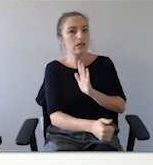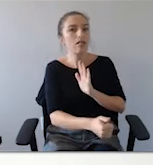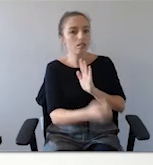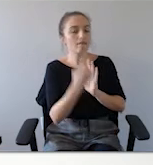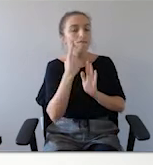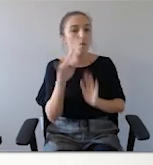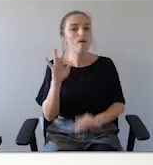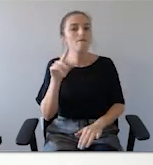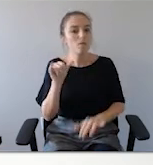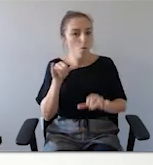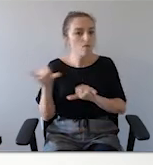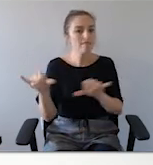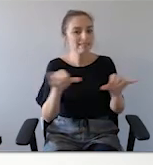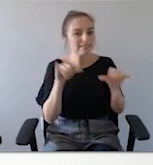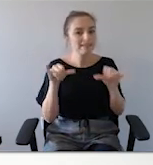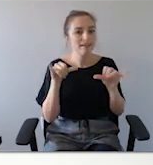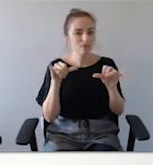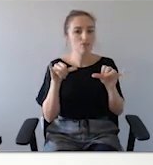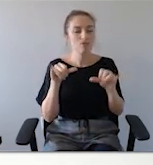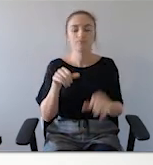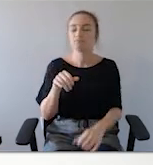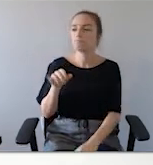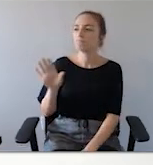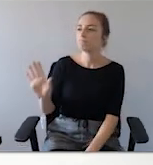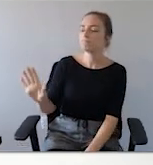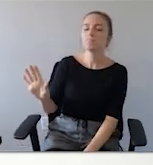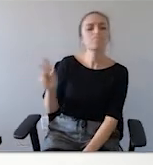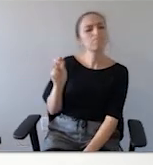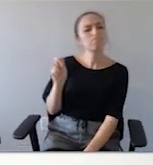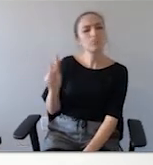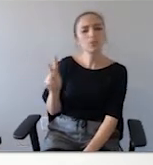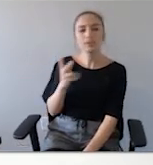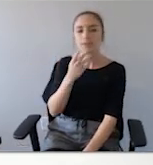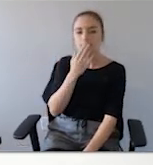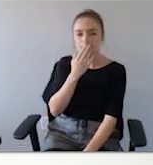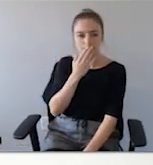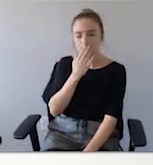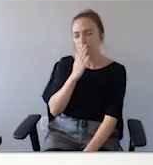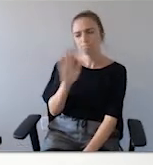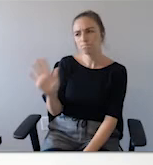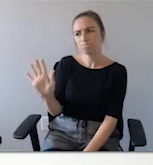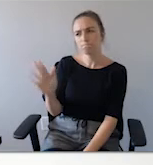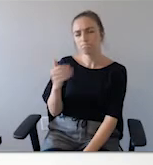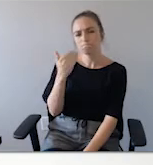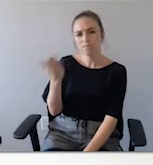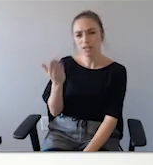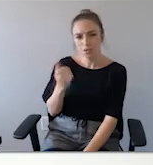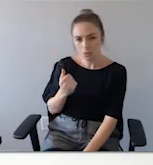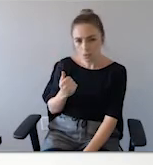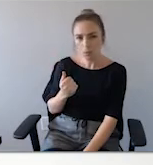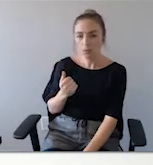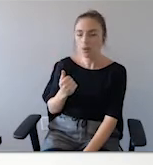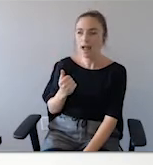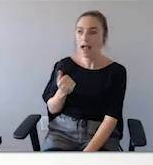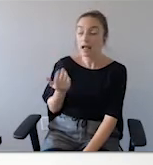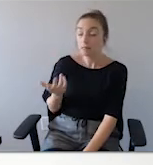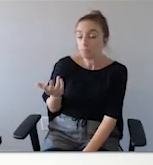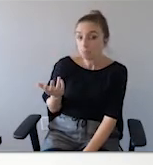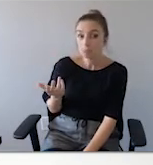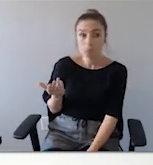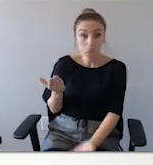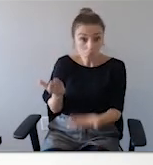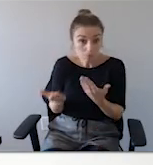standards. And I go, okay, I don't know, because maybe it